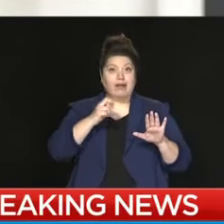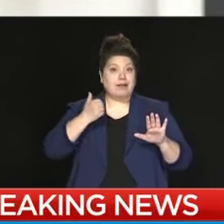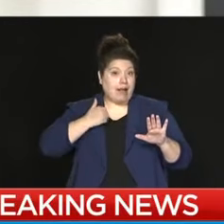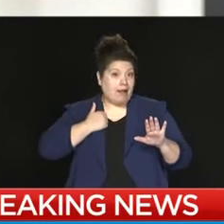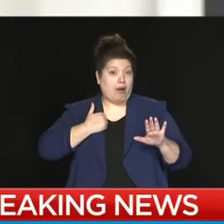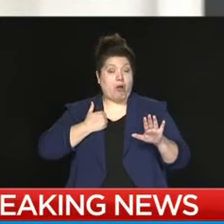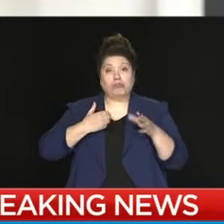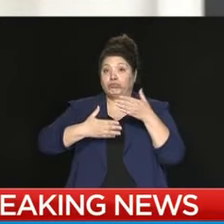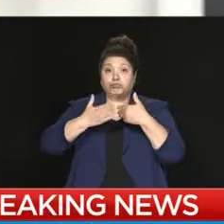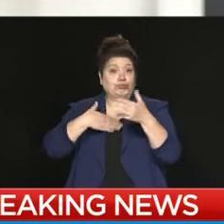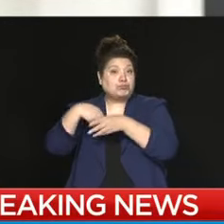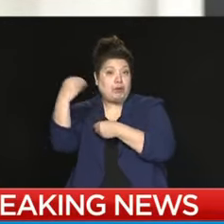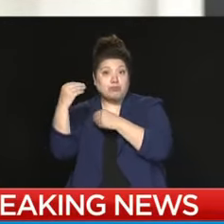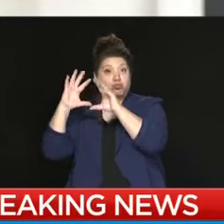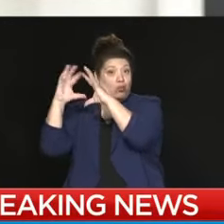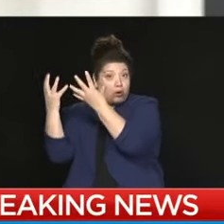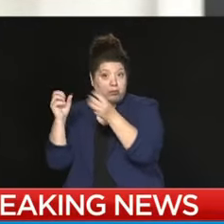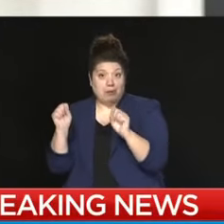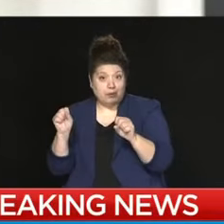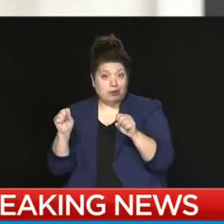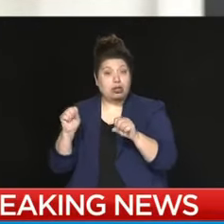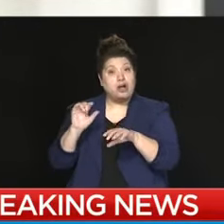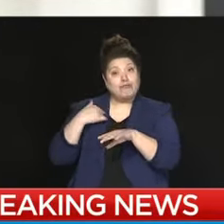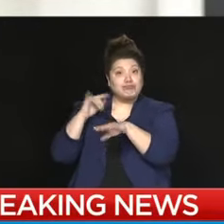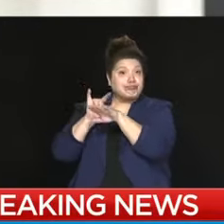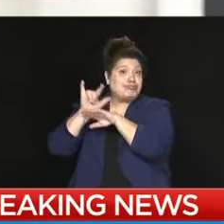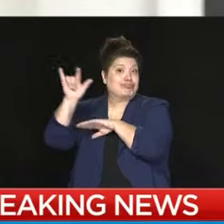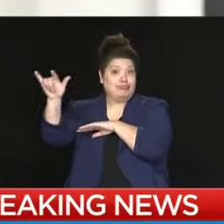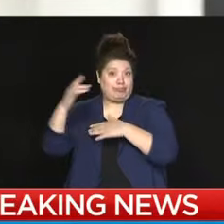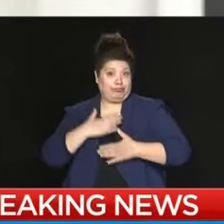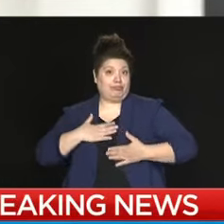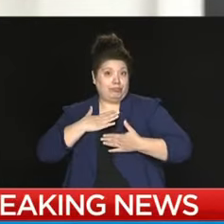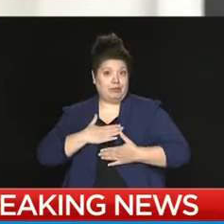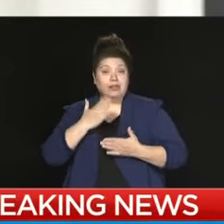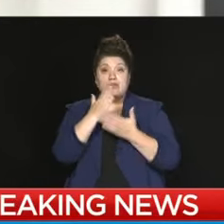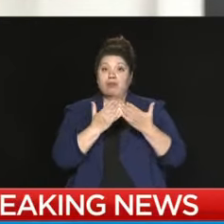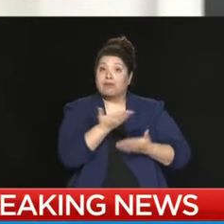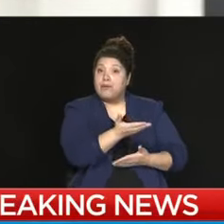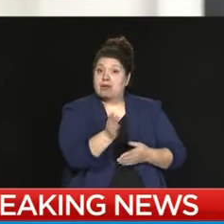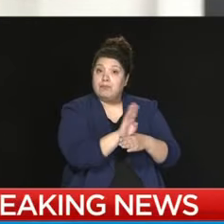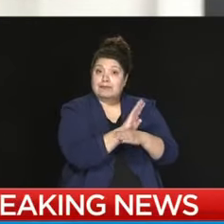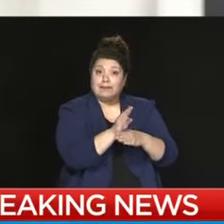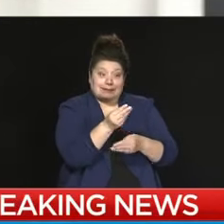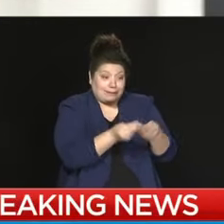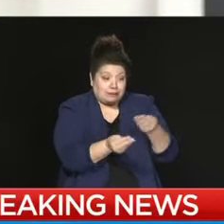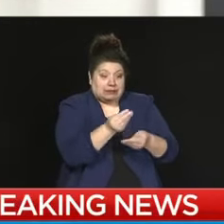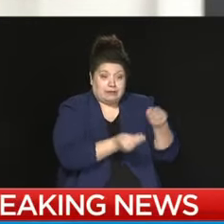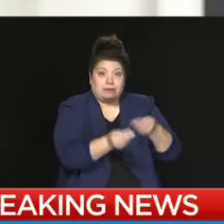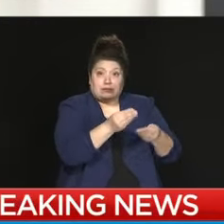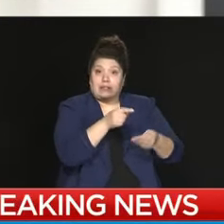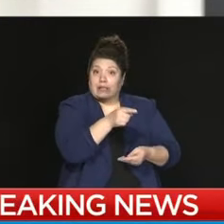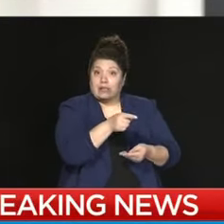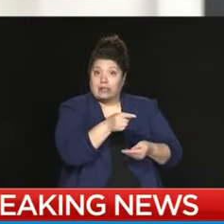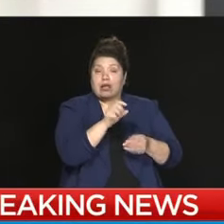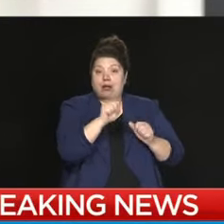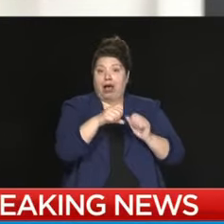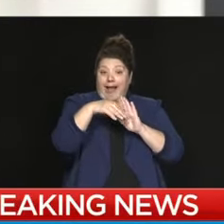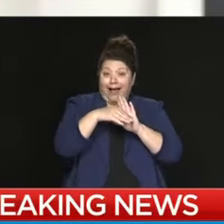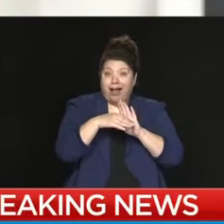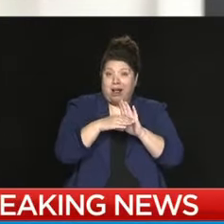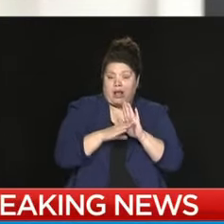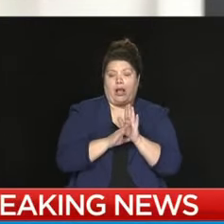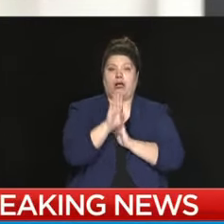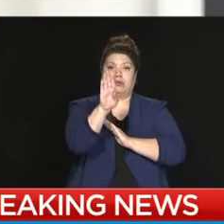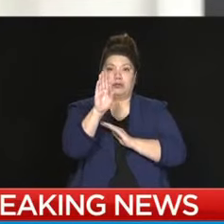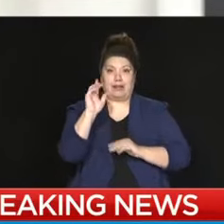the world. There are businesses that are hardest hit now who will be able to restart later. And that is our